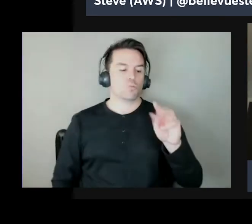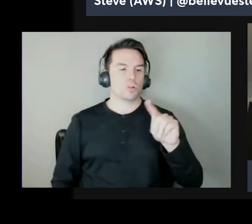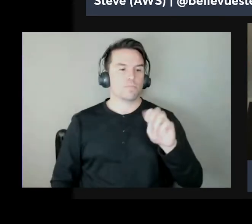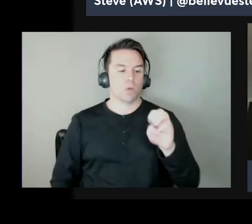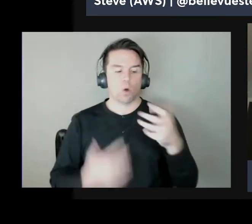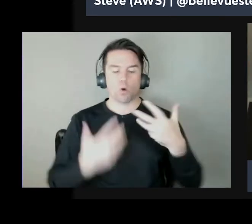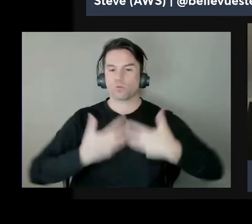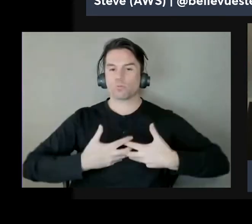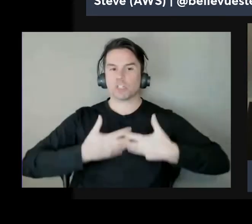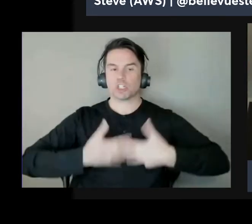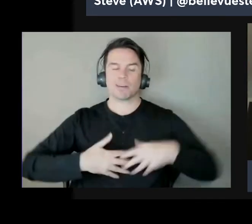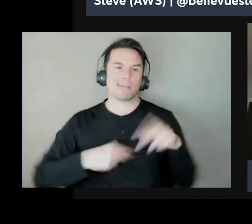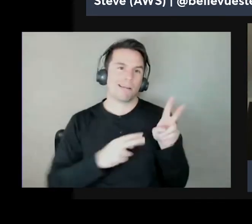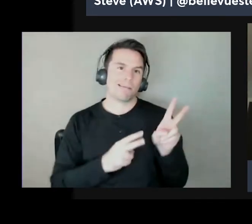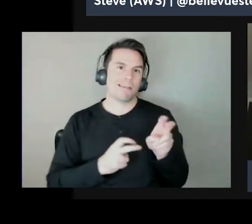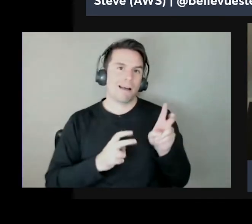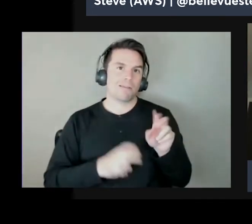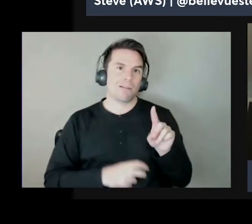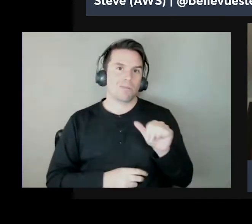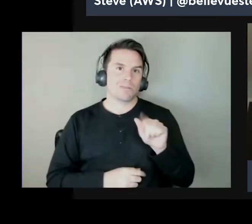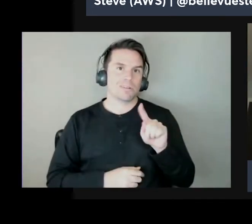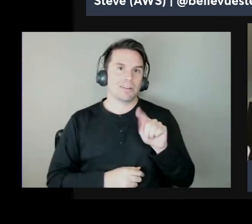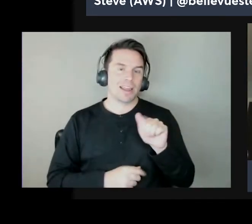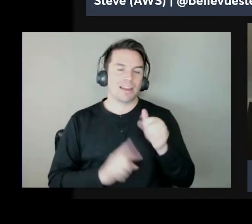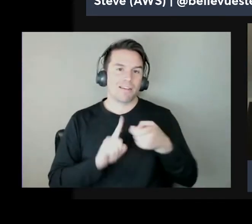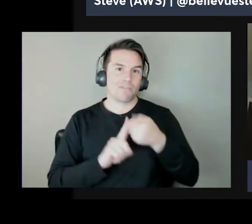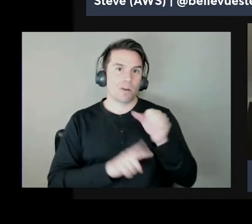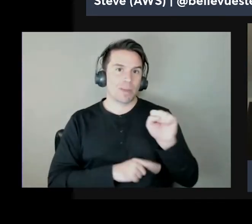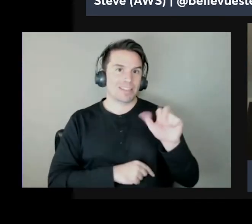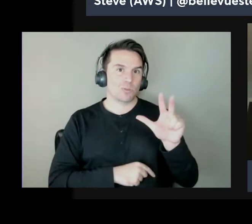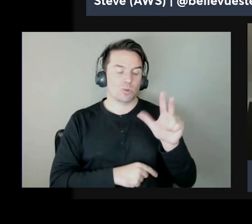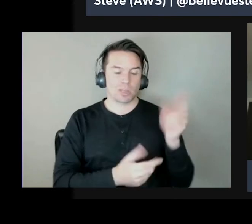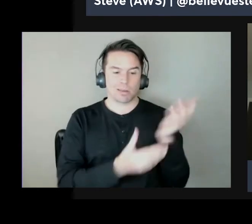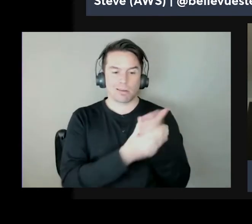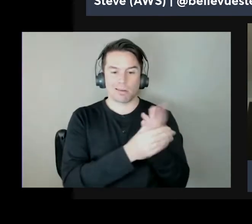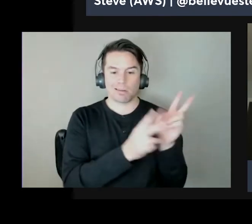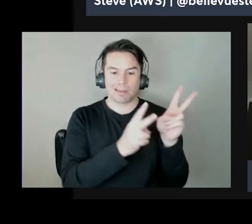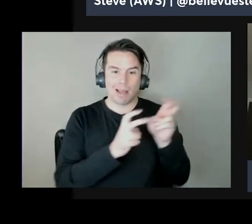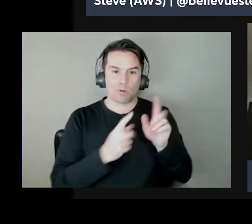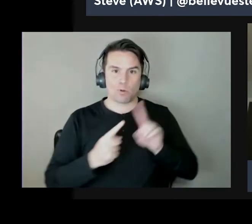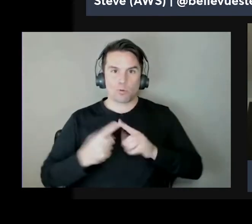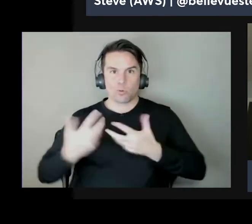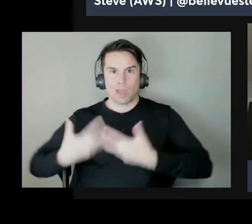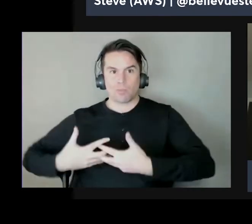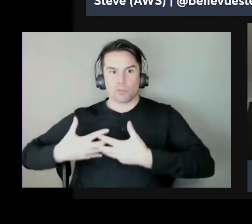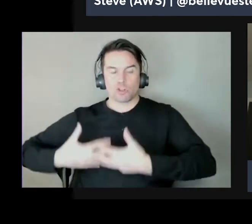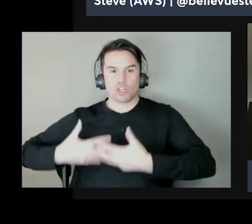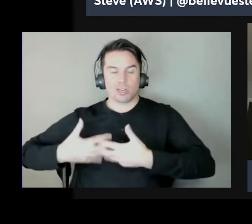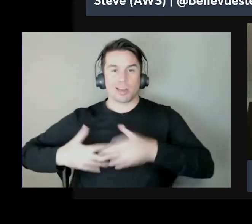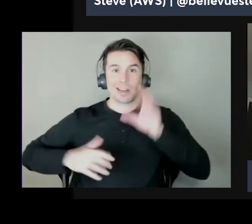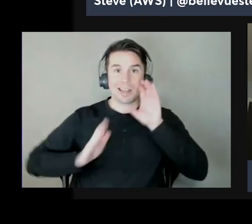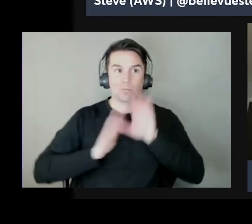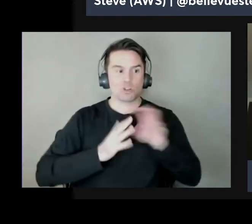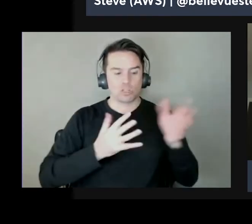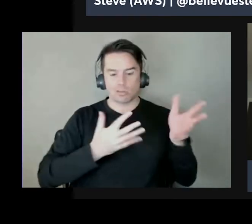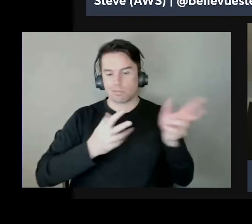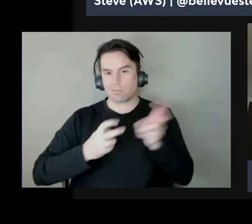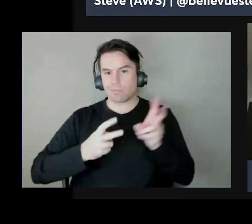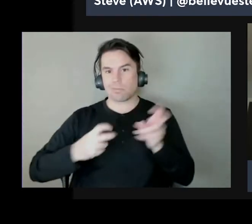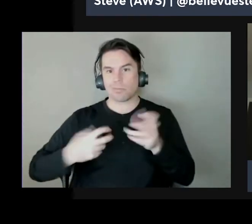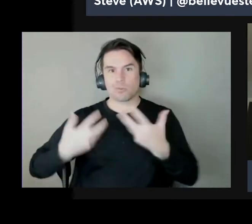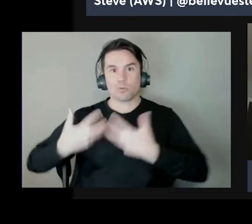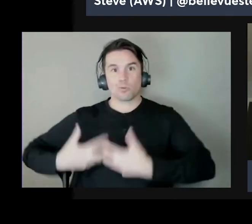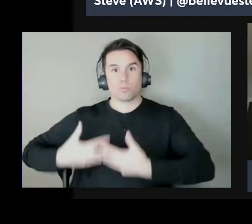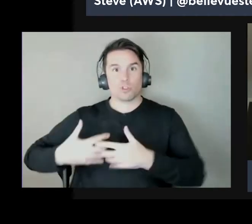from S3 to that remote machine, download your image to that remote machine as well, train your model. We also